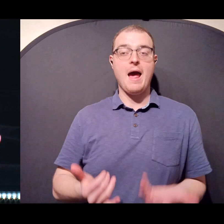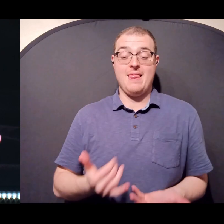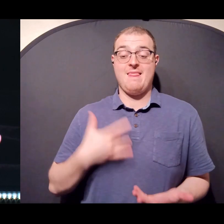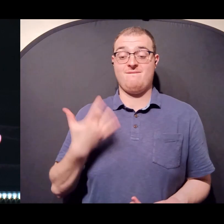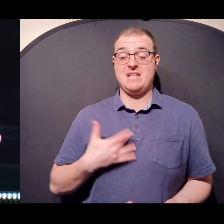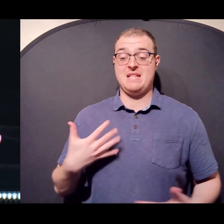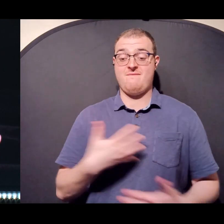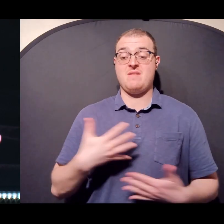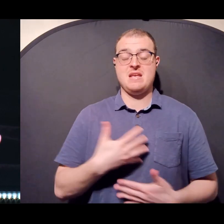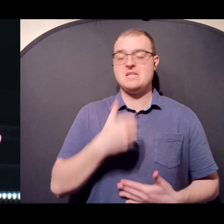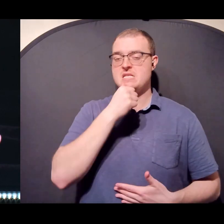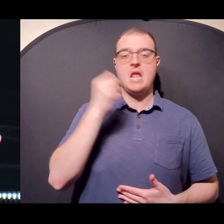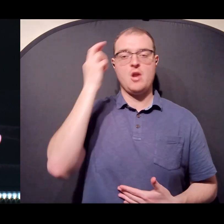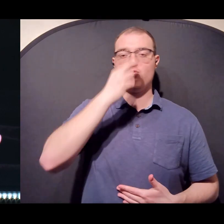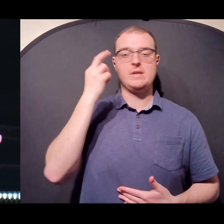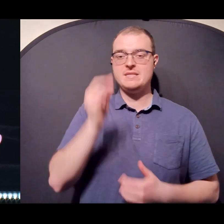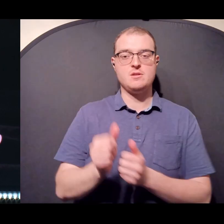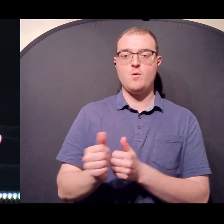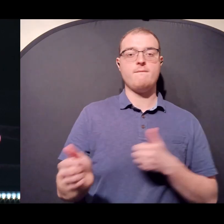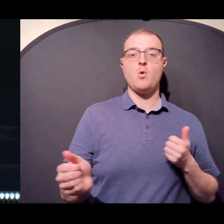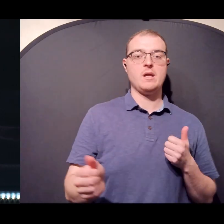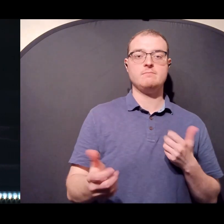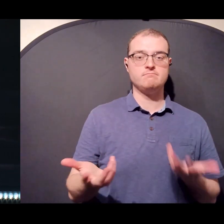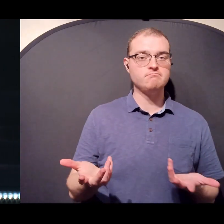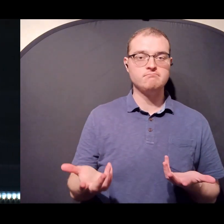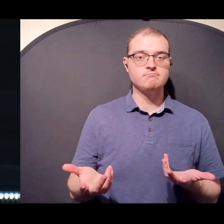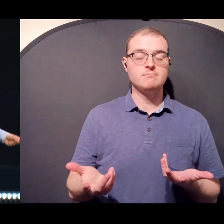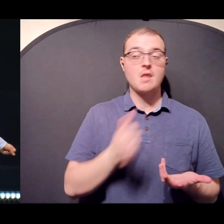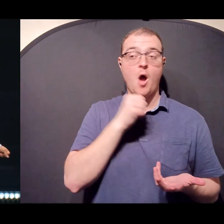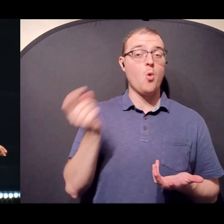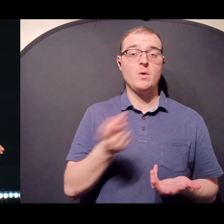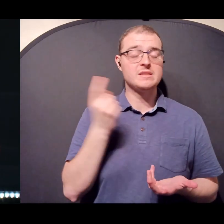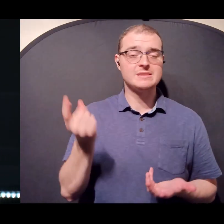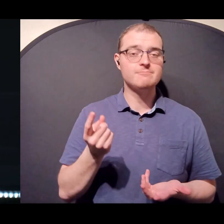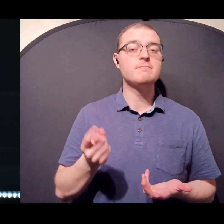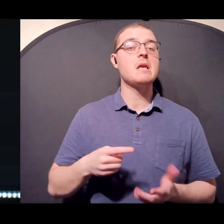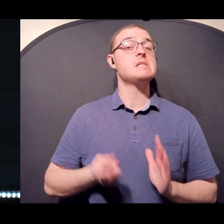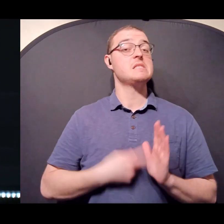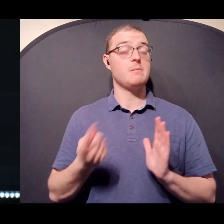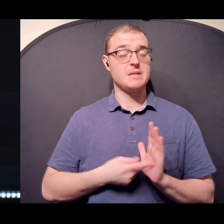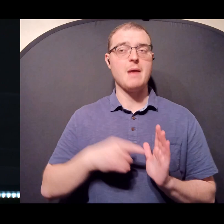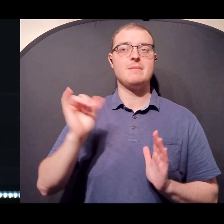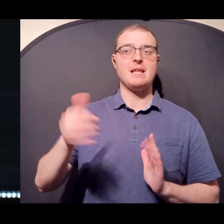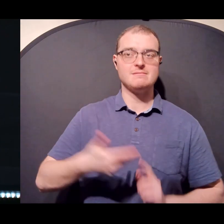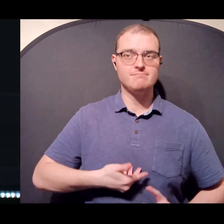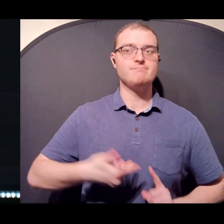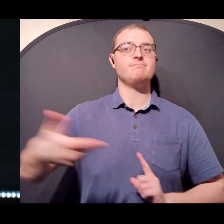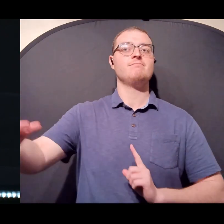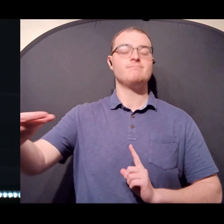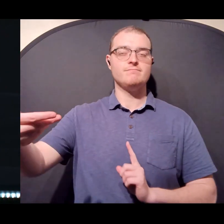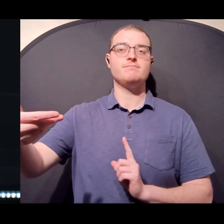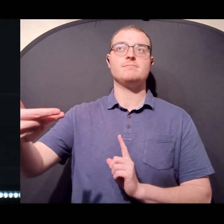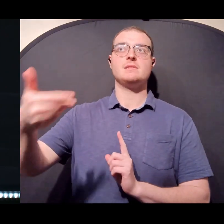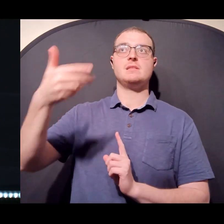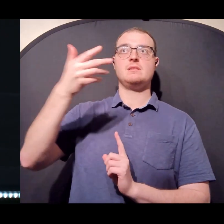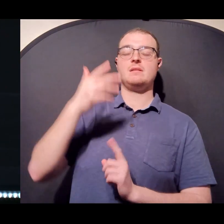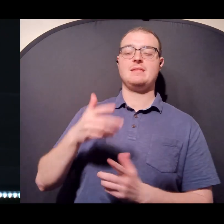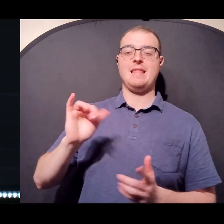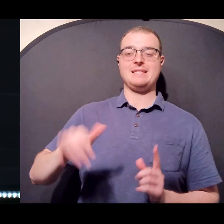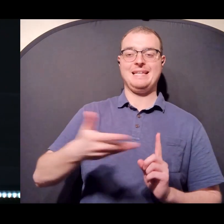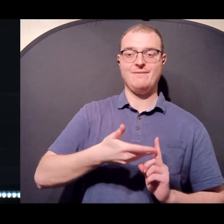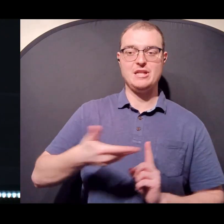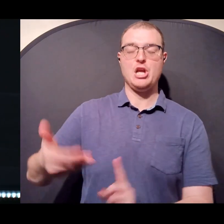commit because the feelings of fear are not always a reason to run away. Most often, they're an invitation to turn towards God in